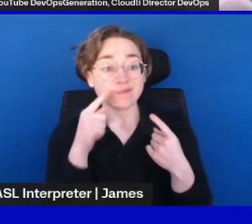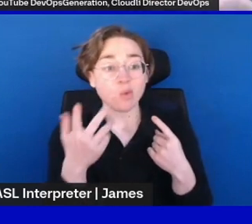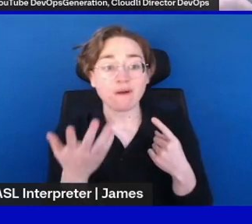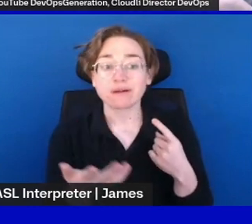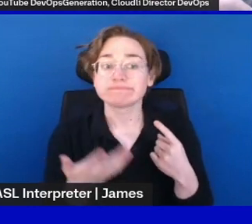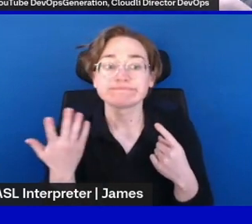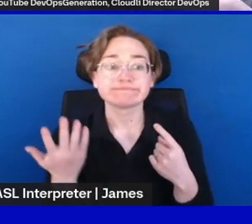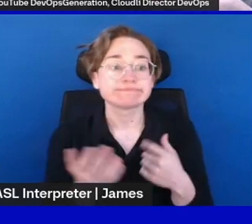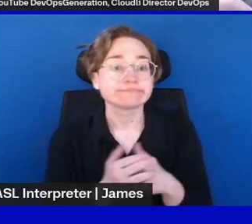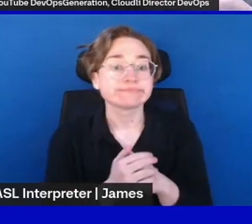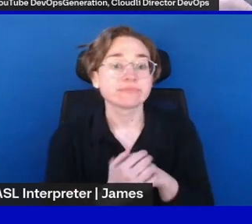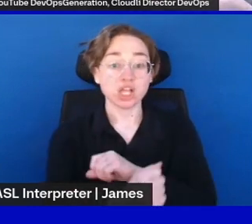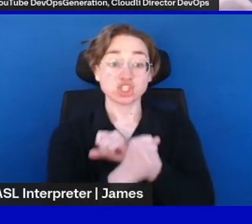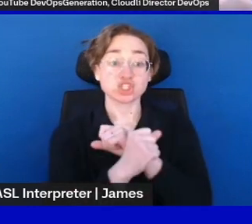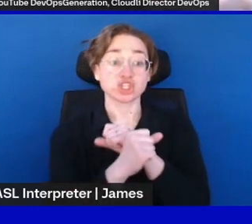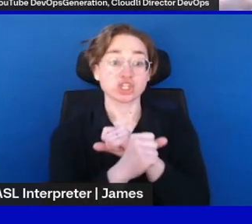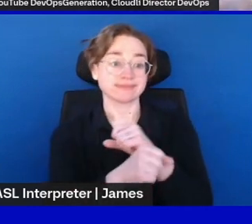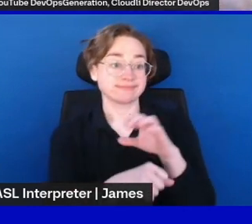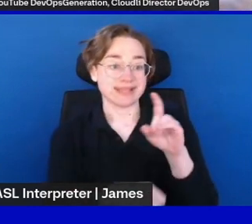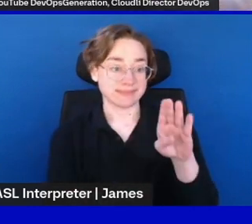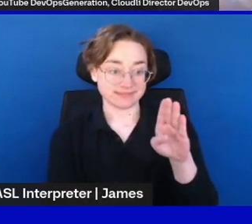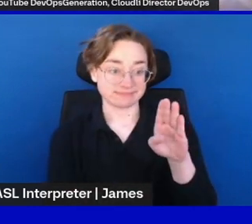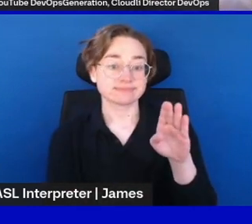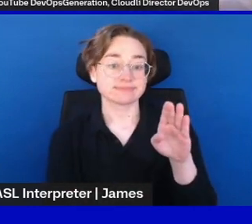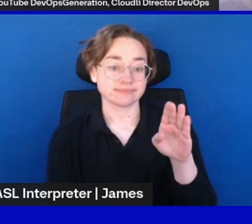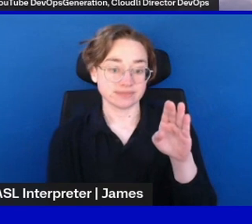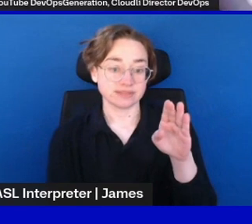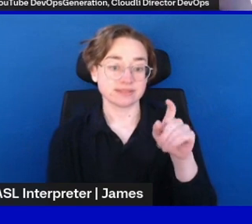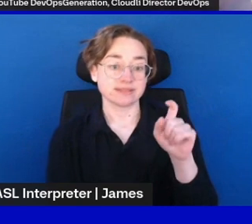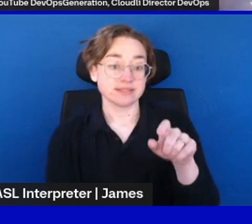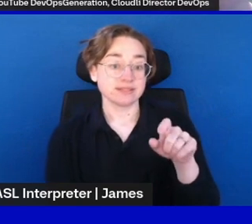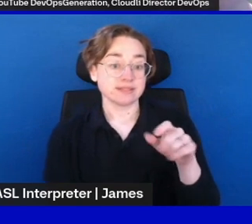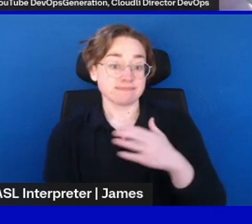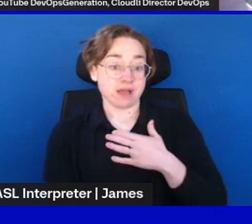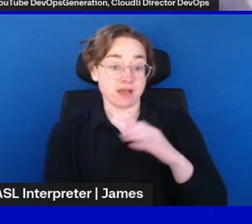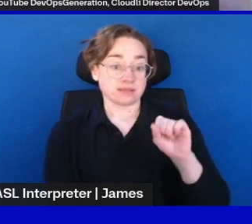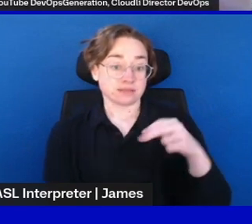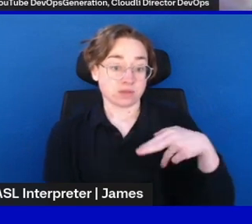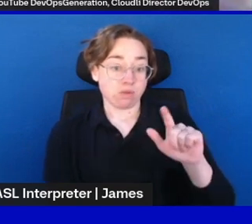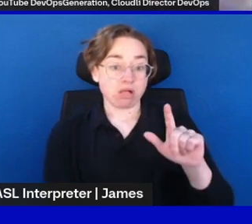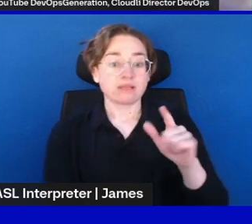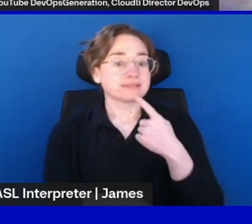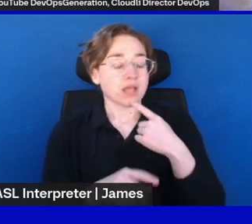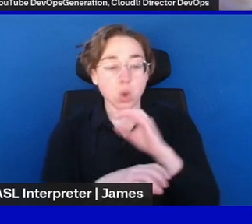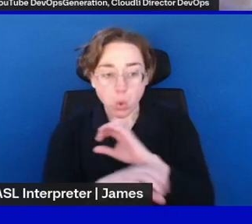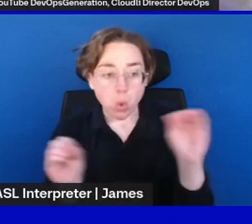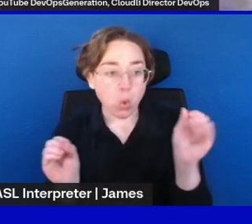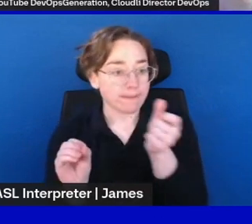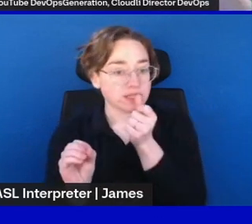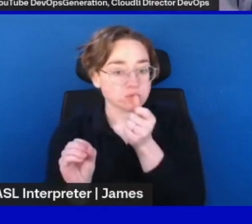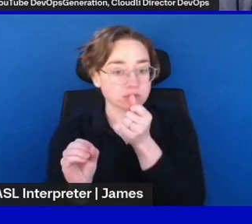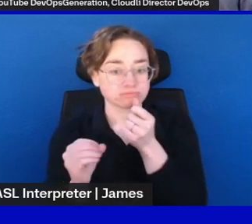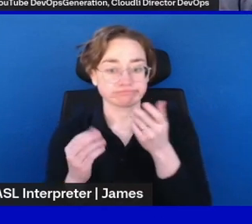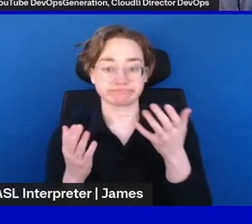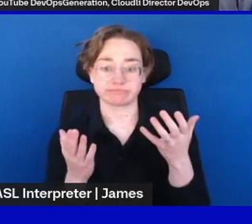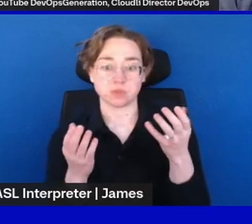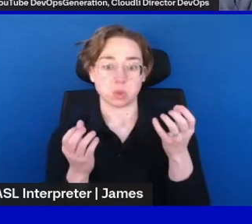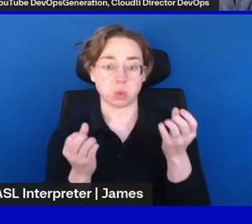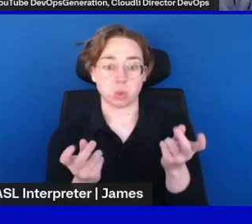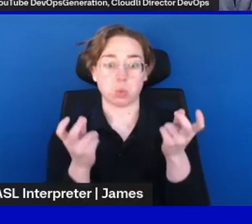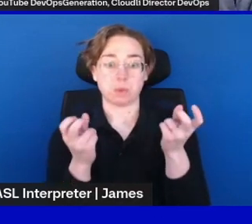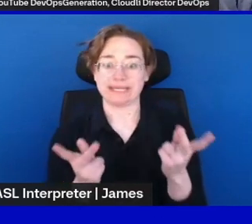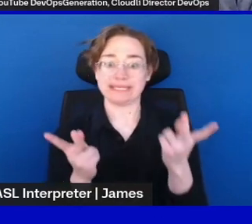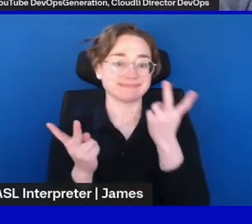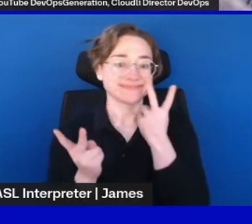a secure database, needs to be MySQL, and he said no passwords. And I'm like, okie-do. Let's see what we can do with all